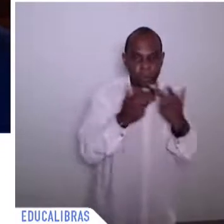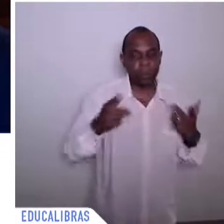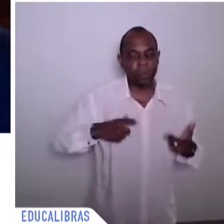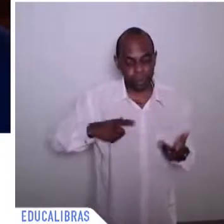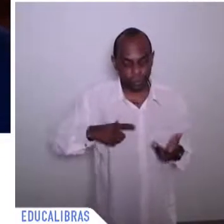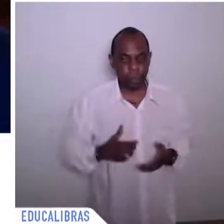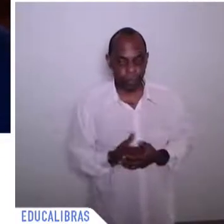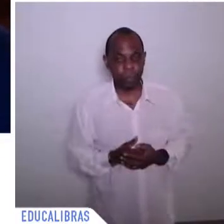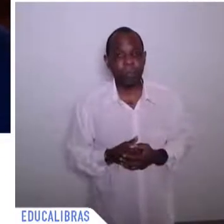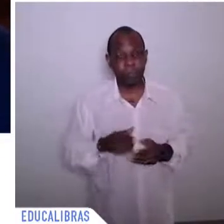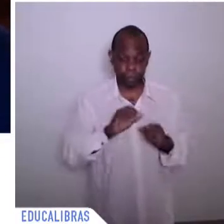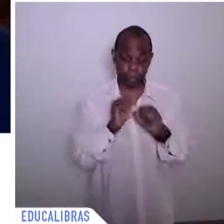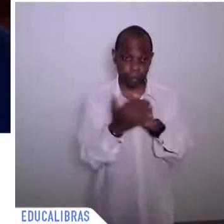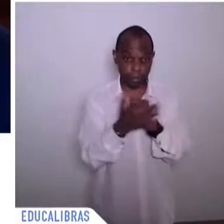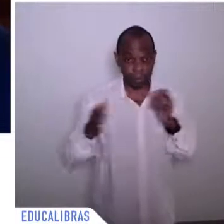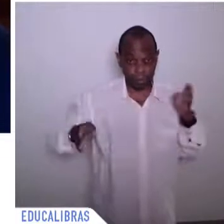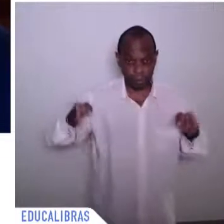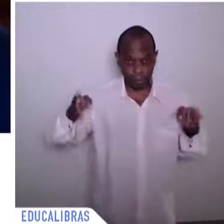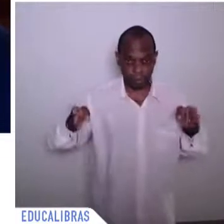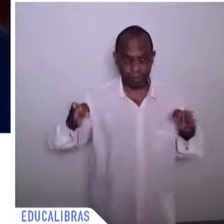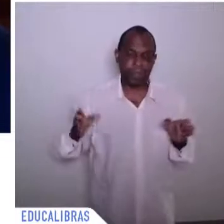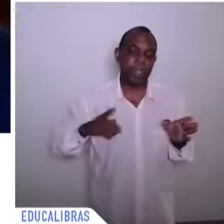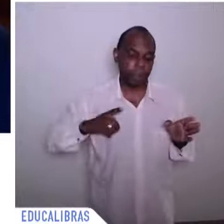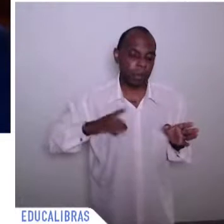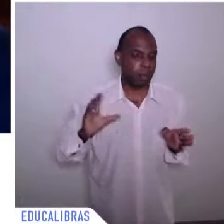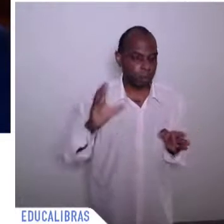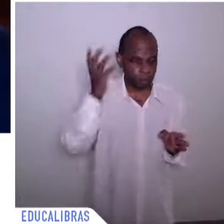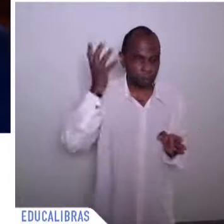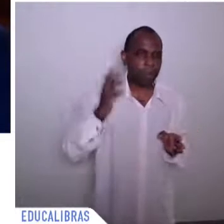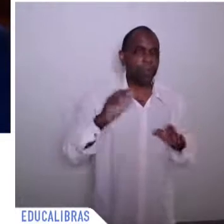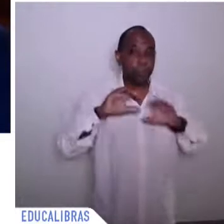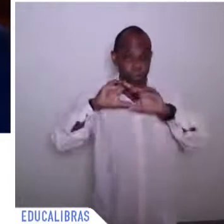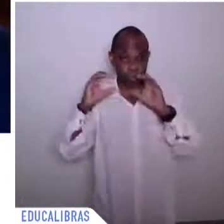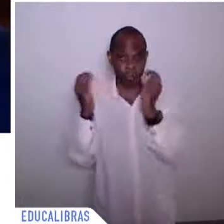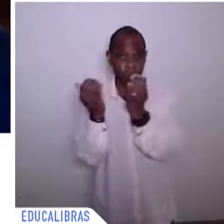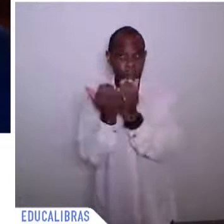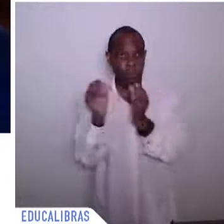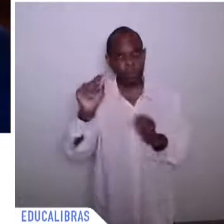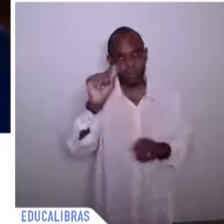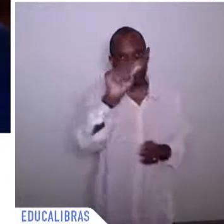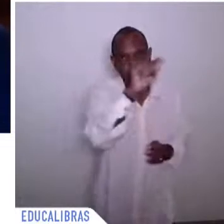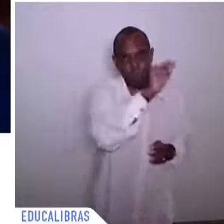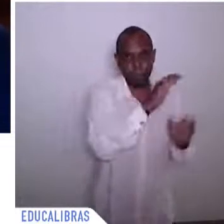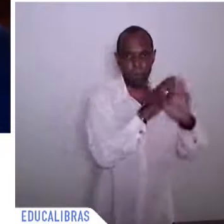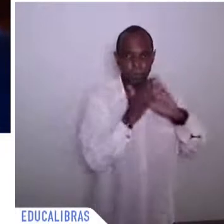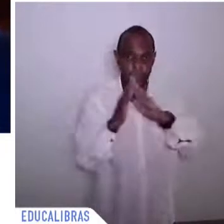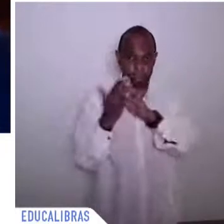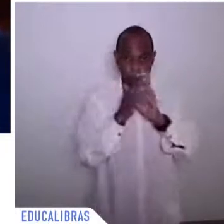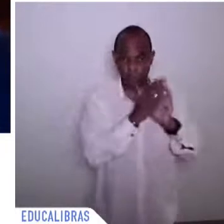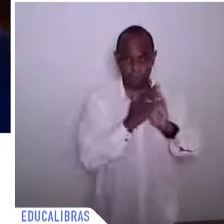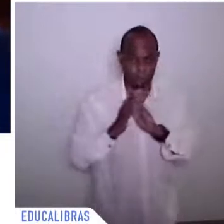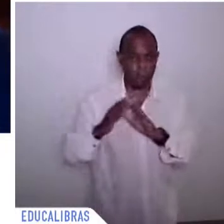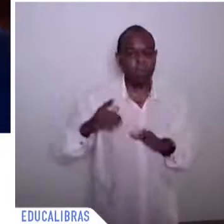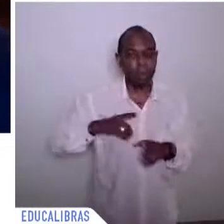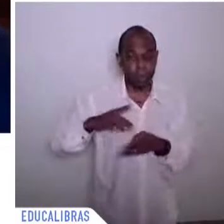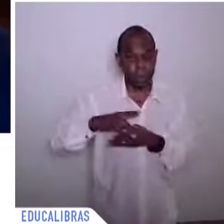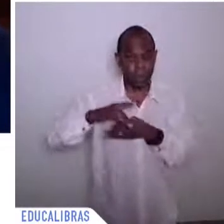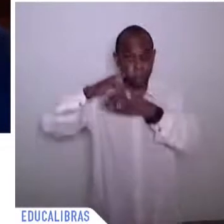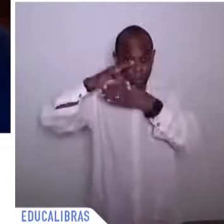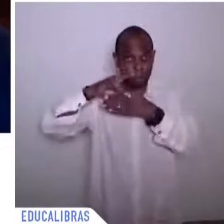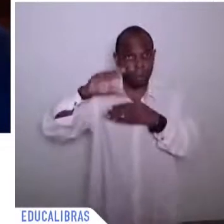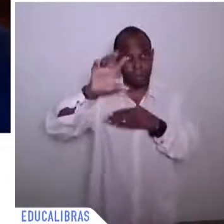a positive one, considering Twitter especially. In several slums around